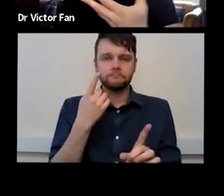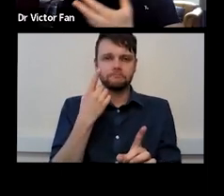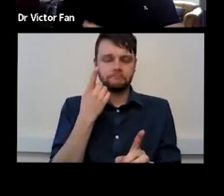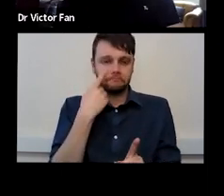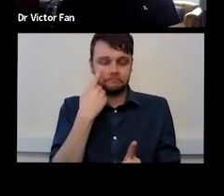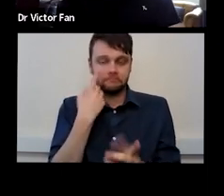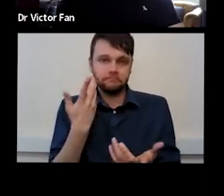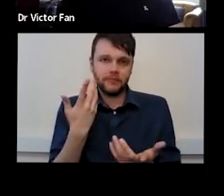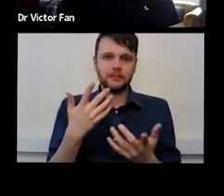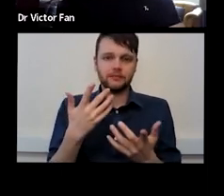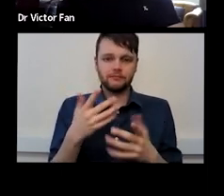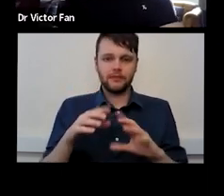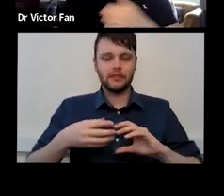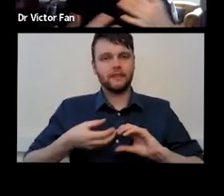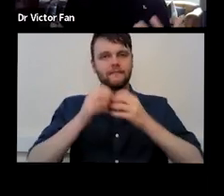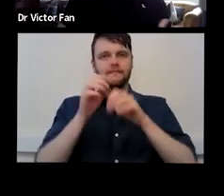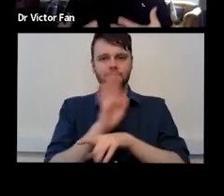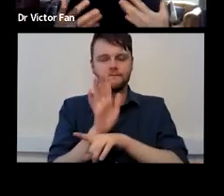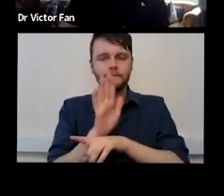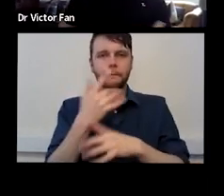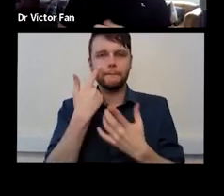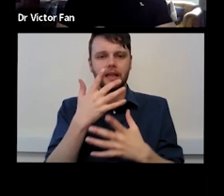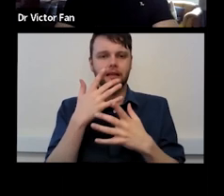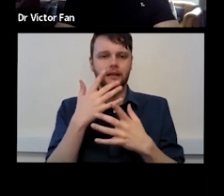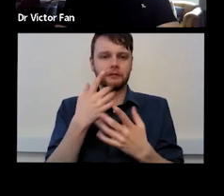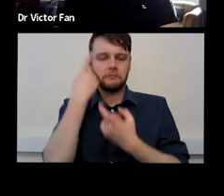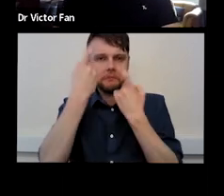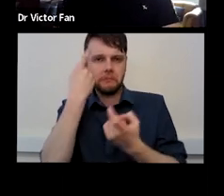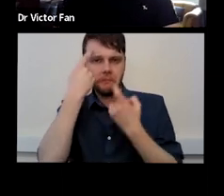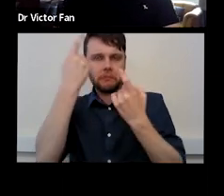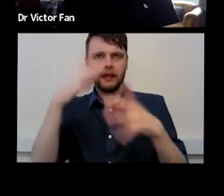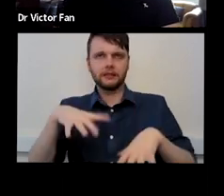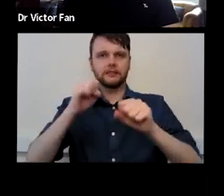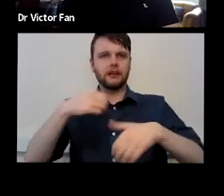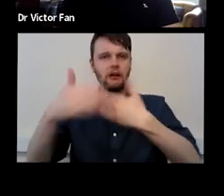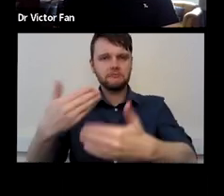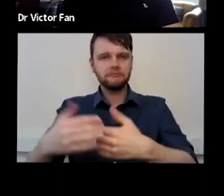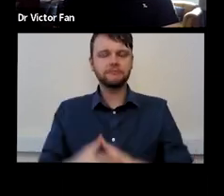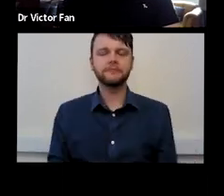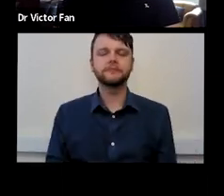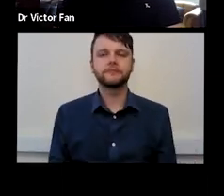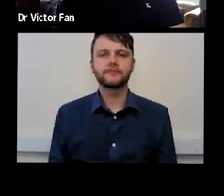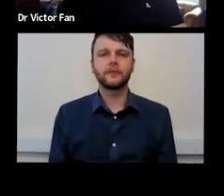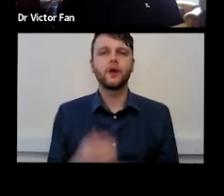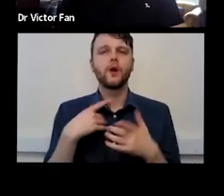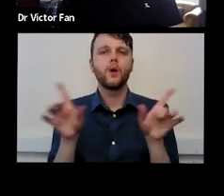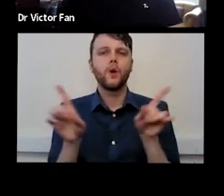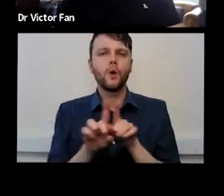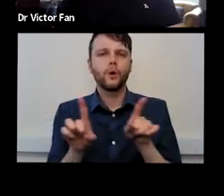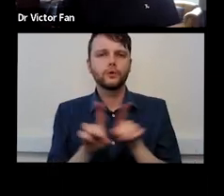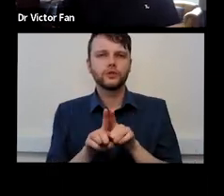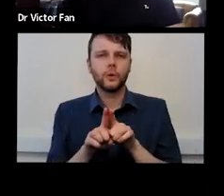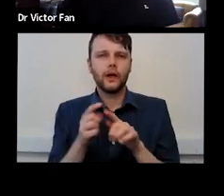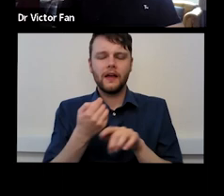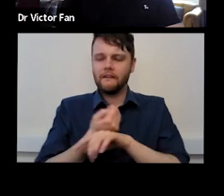those filmmakers had suggested and eventually implemented. And it is also one of the